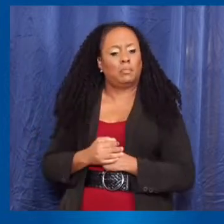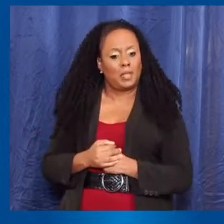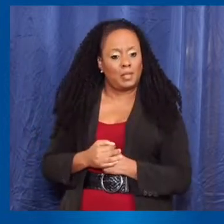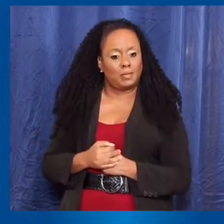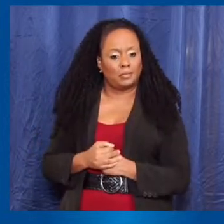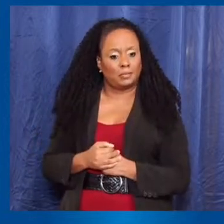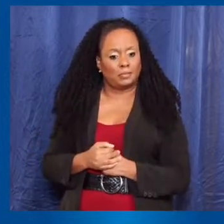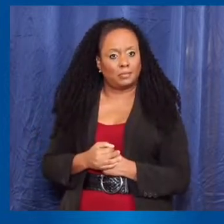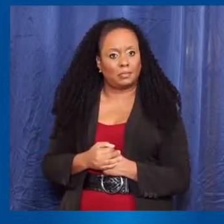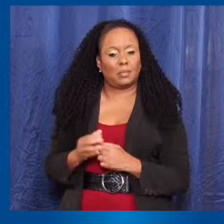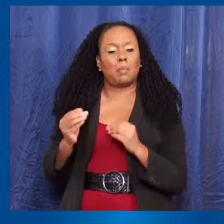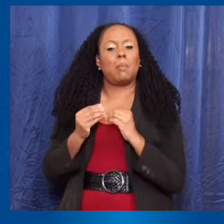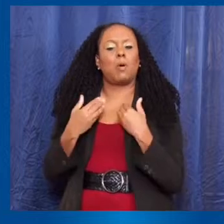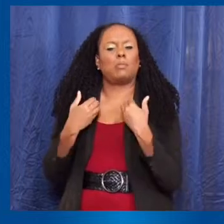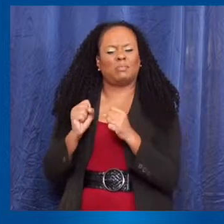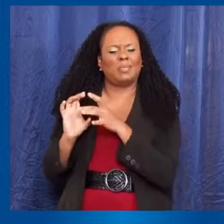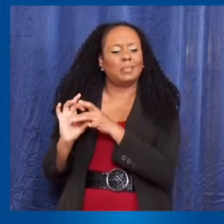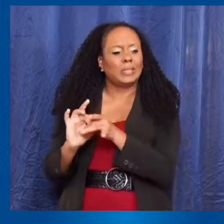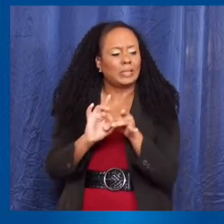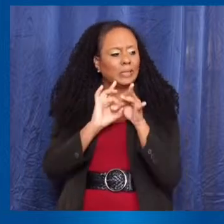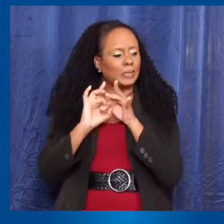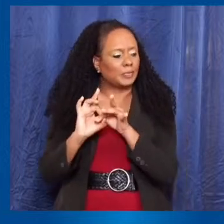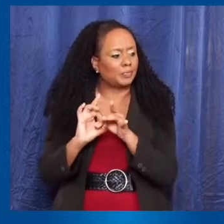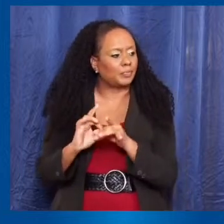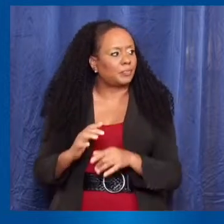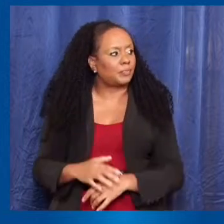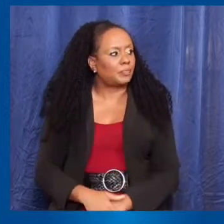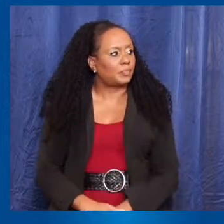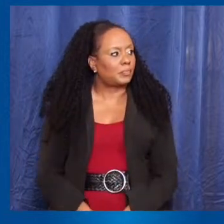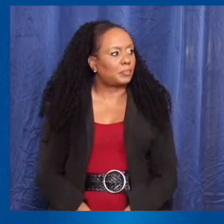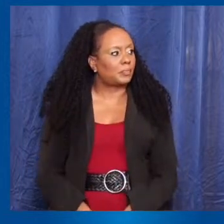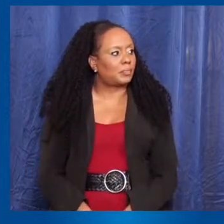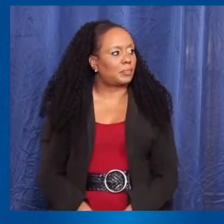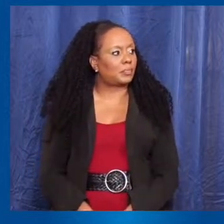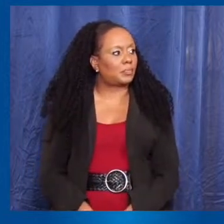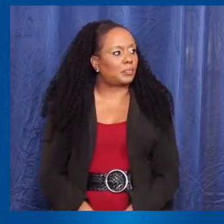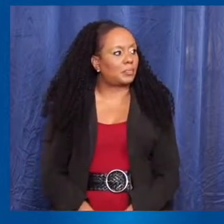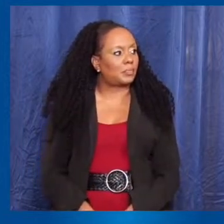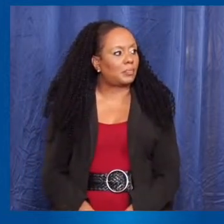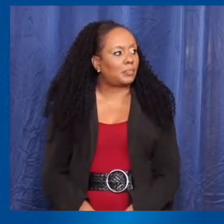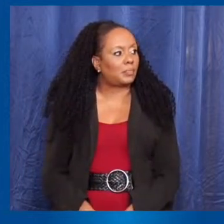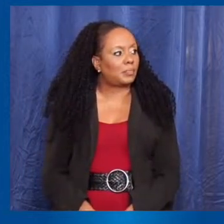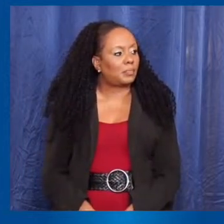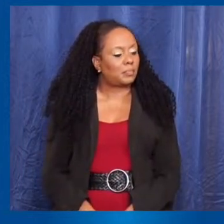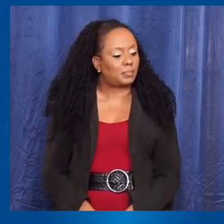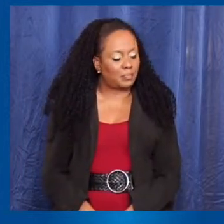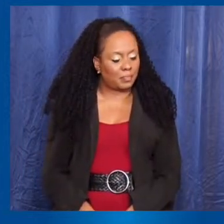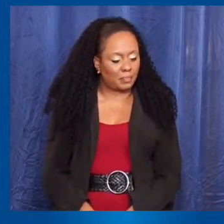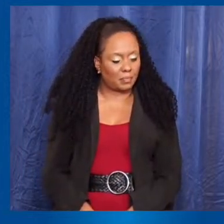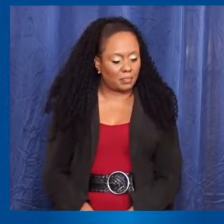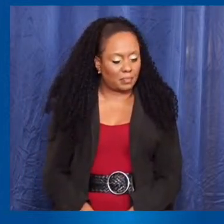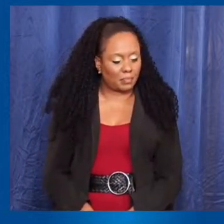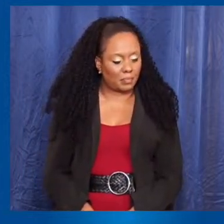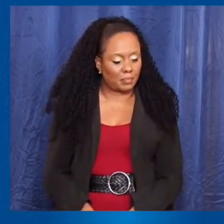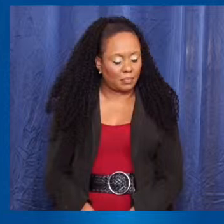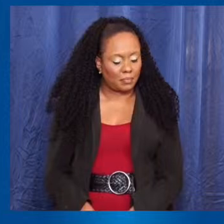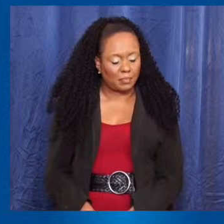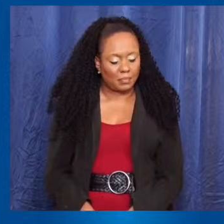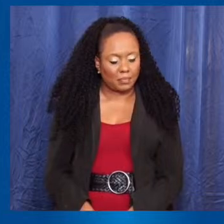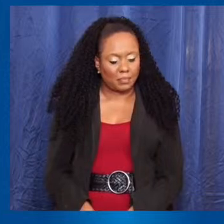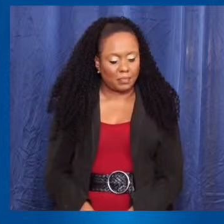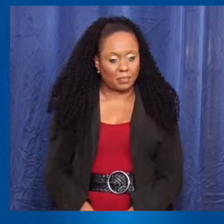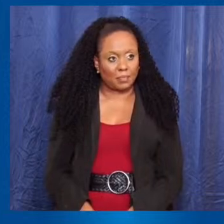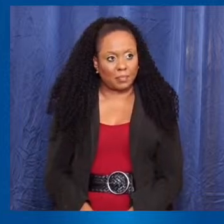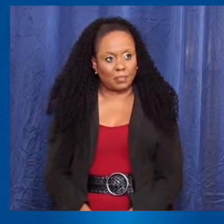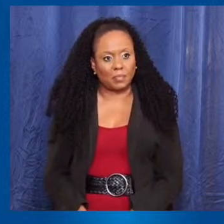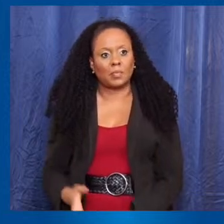long-term sovereignty. We did it to strengthen local vaccine production through the COVAX initiative. We are